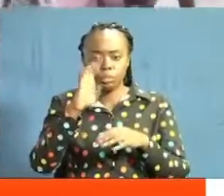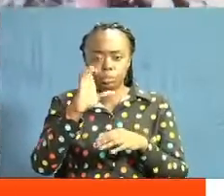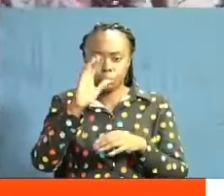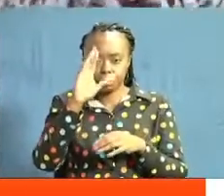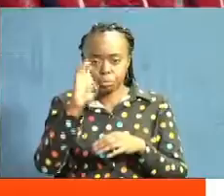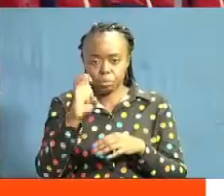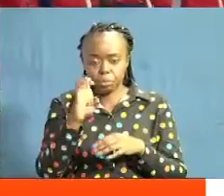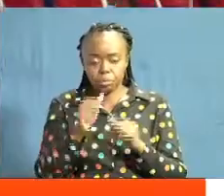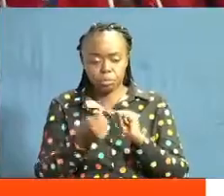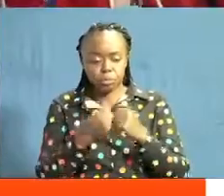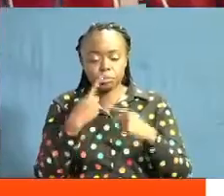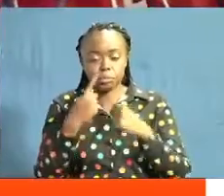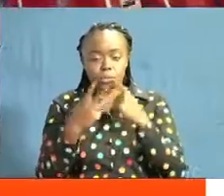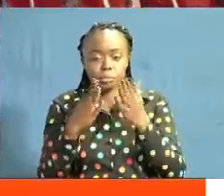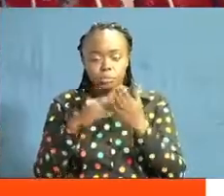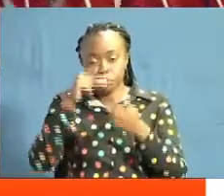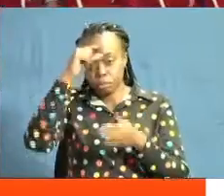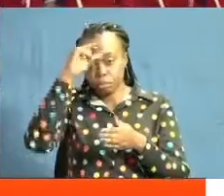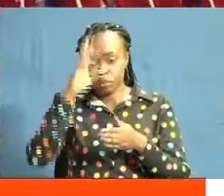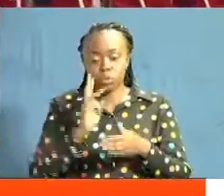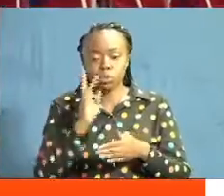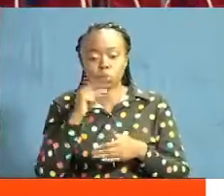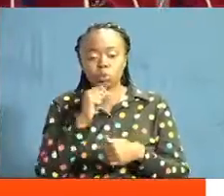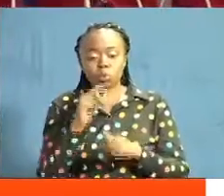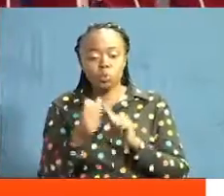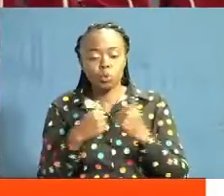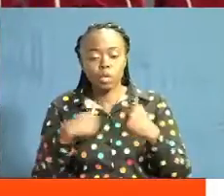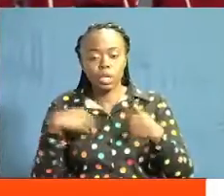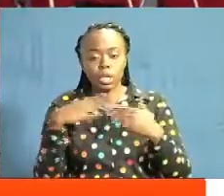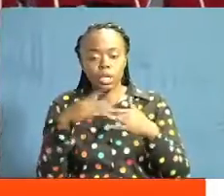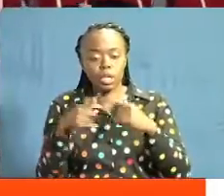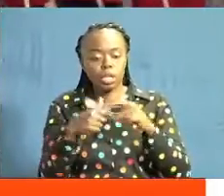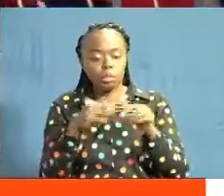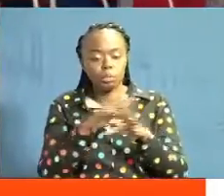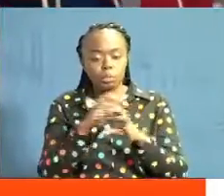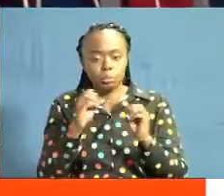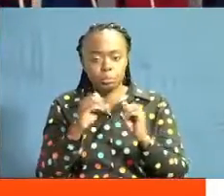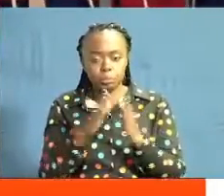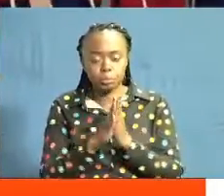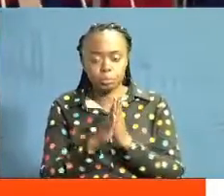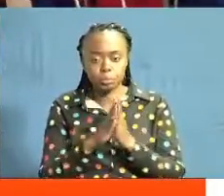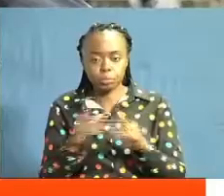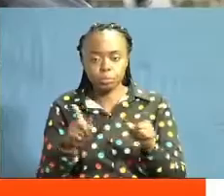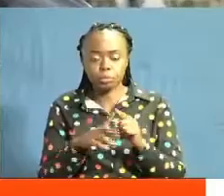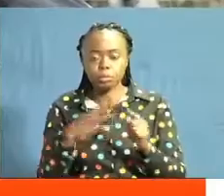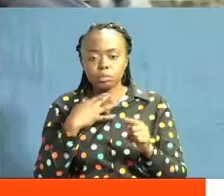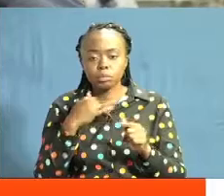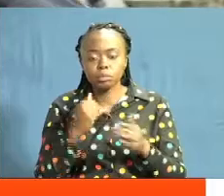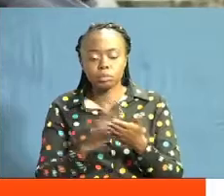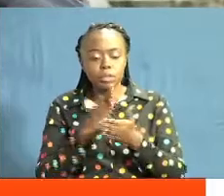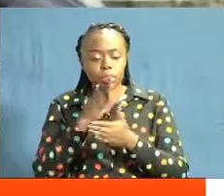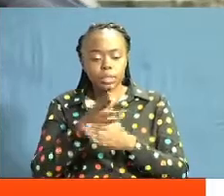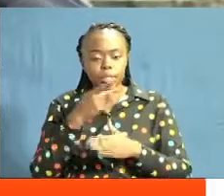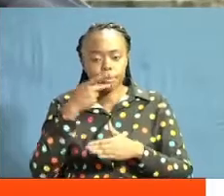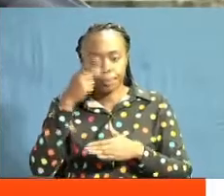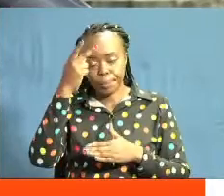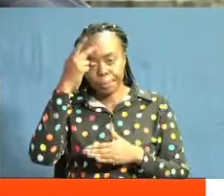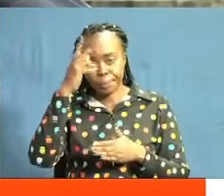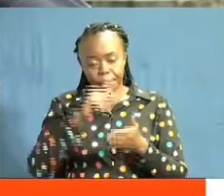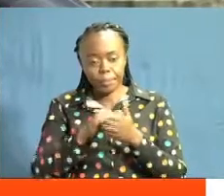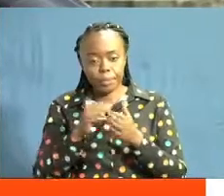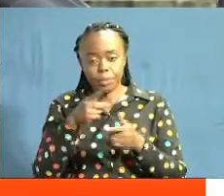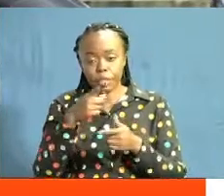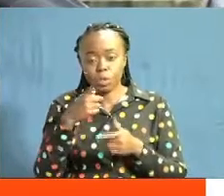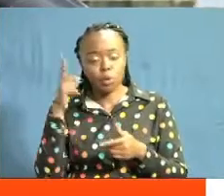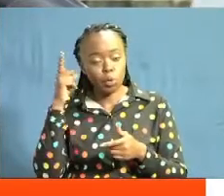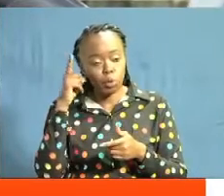competency-based curriculum, saying the government would not relent in its execution. I want to reassure the parents that you don't